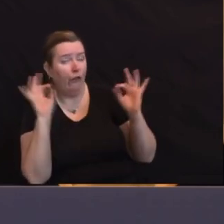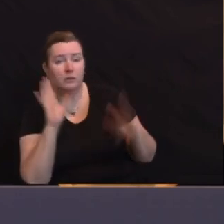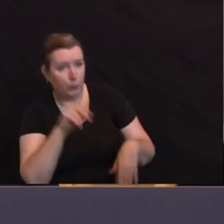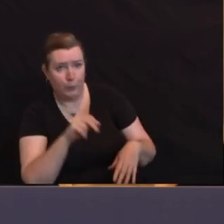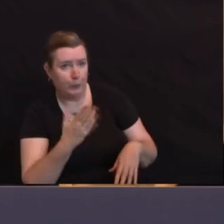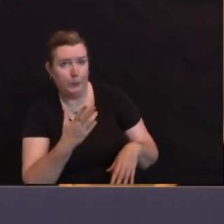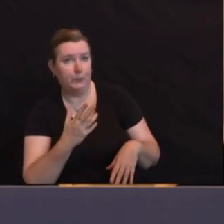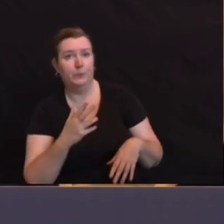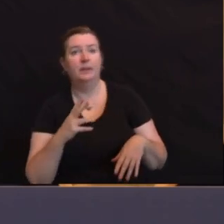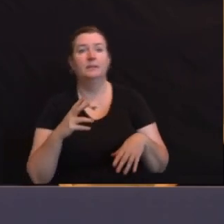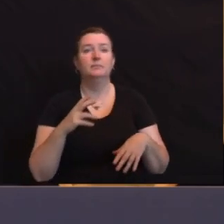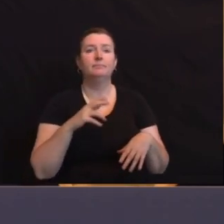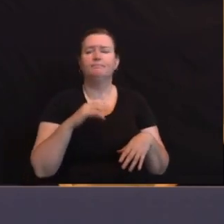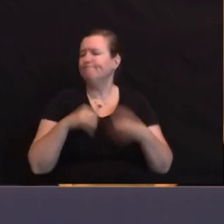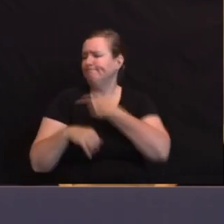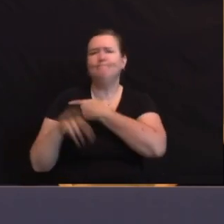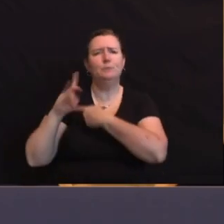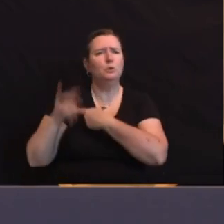And by the way, Judy